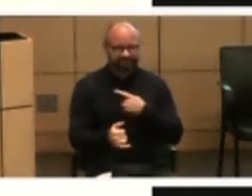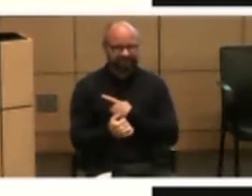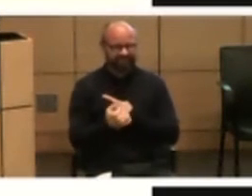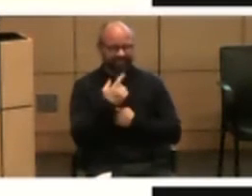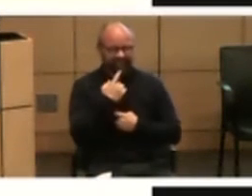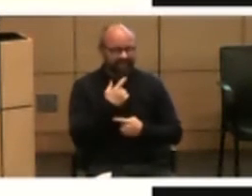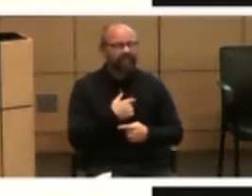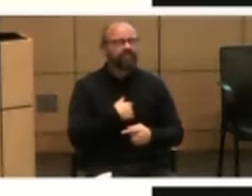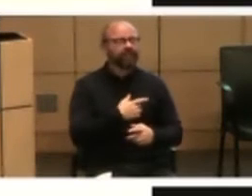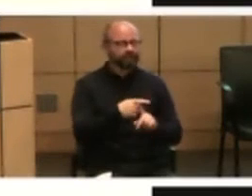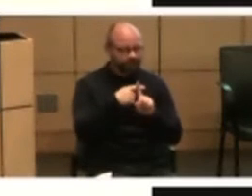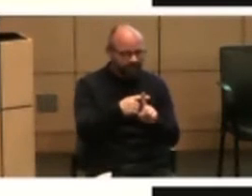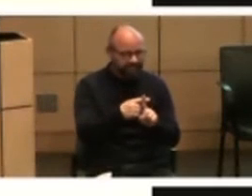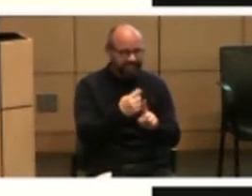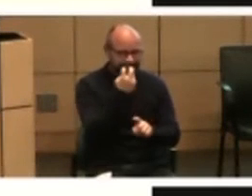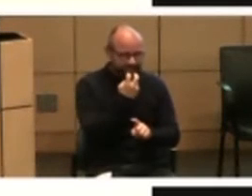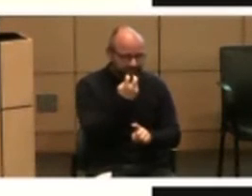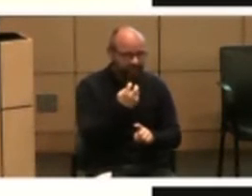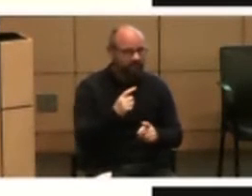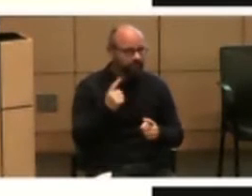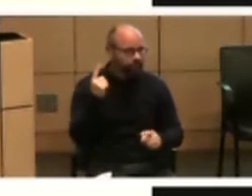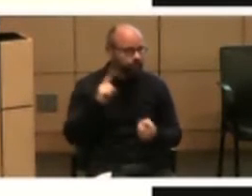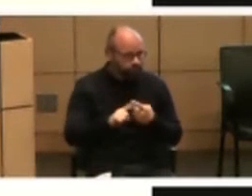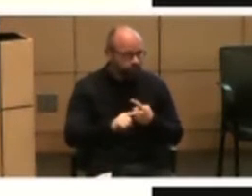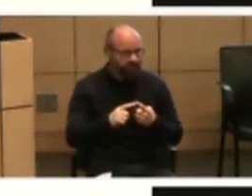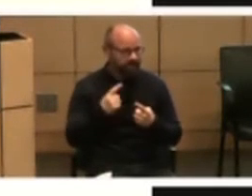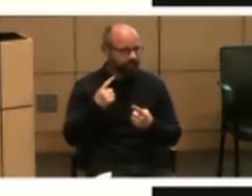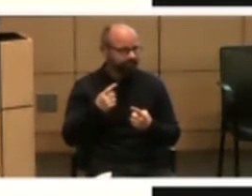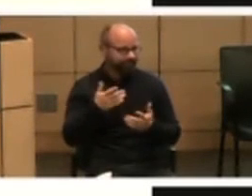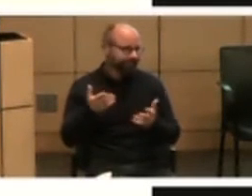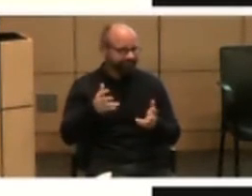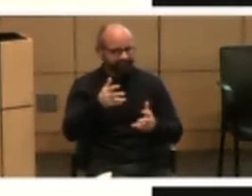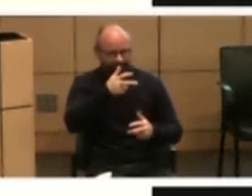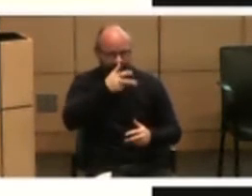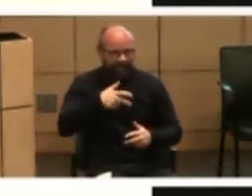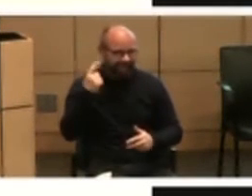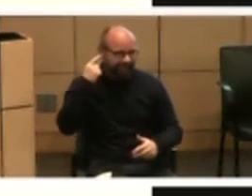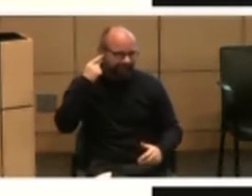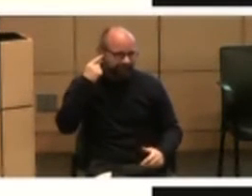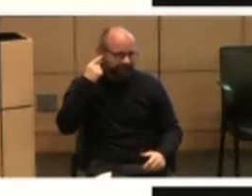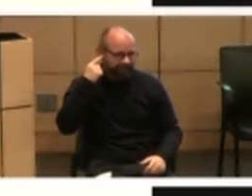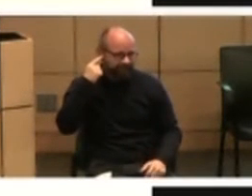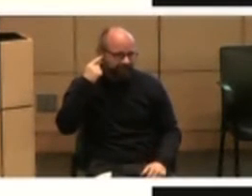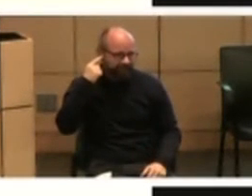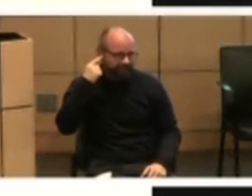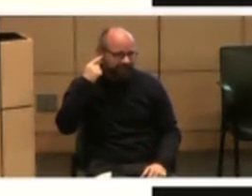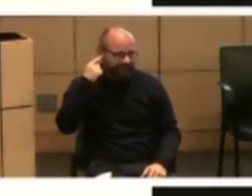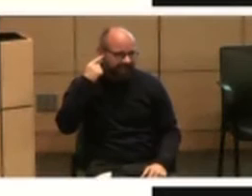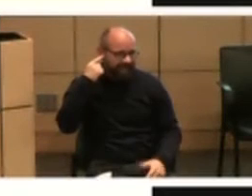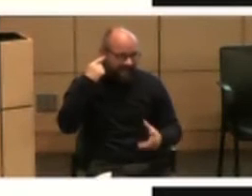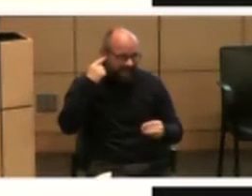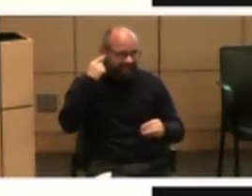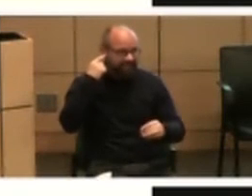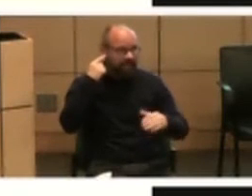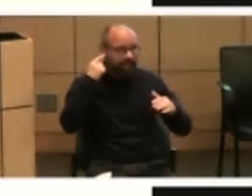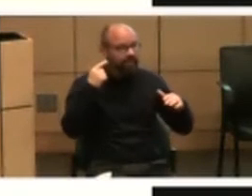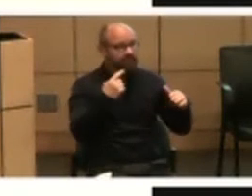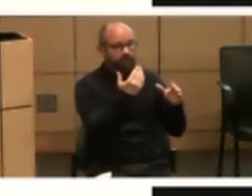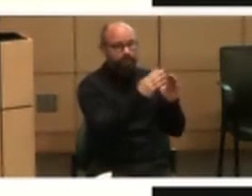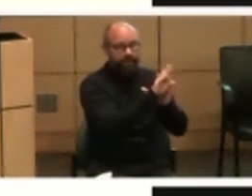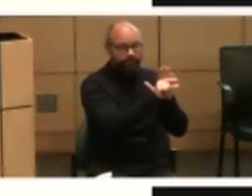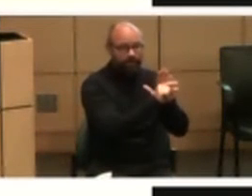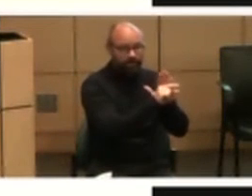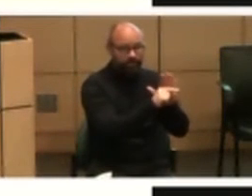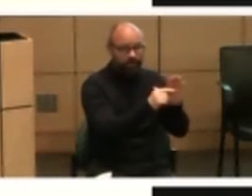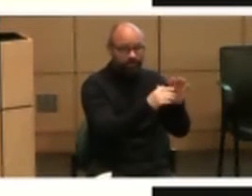speech went to the ear with hearing loss. And then that's why I did the heads. I had this in words, and everyone is like, ah. So